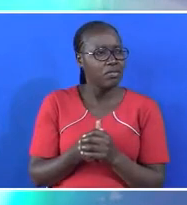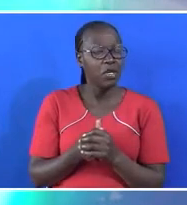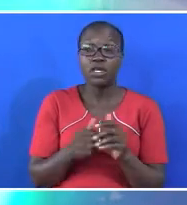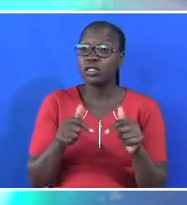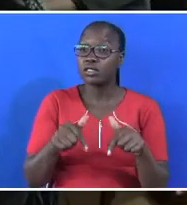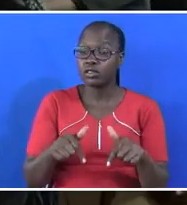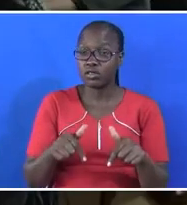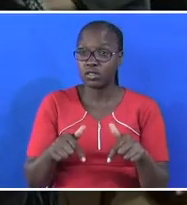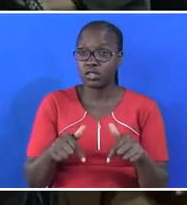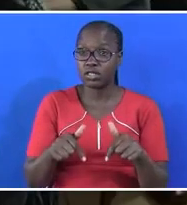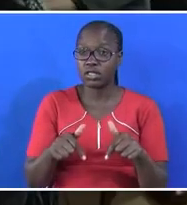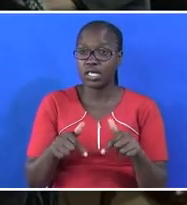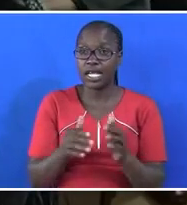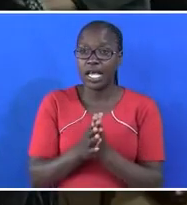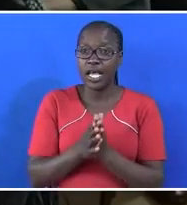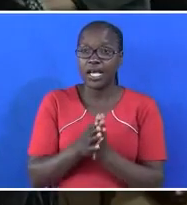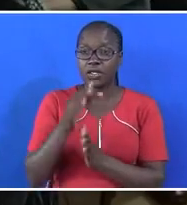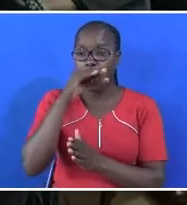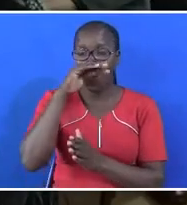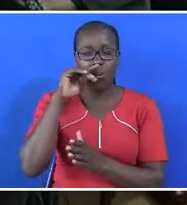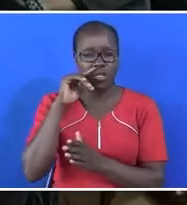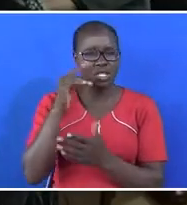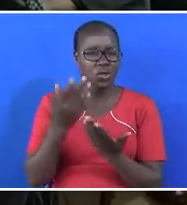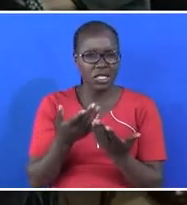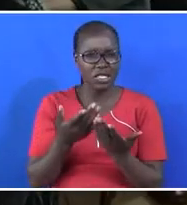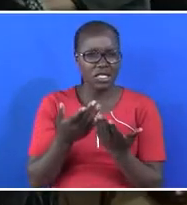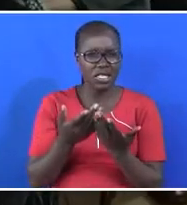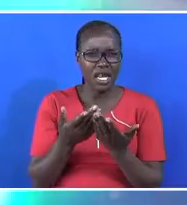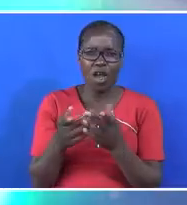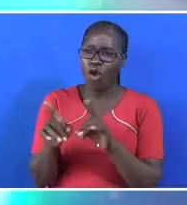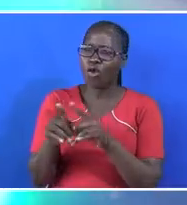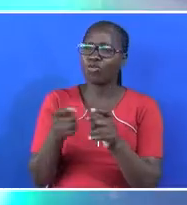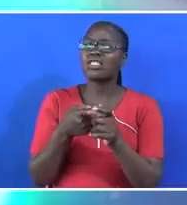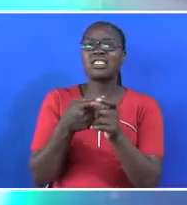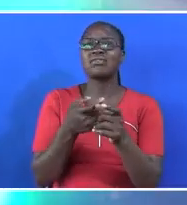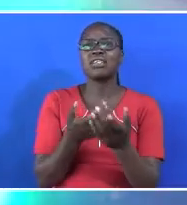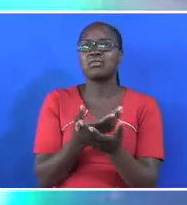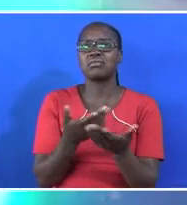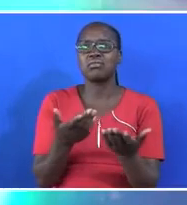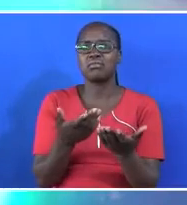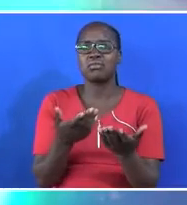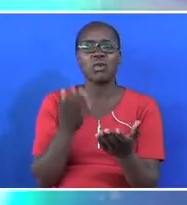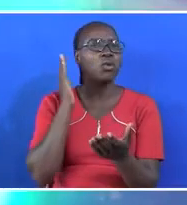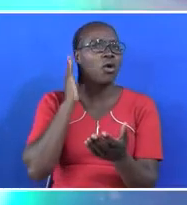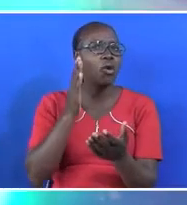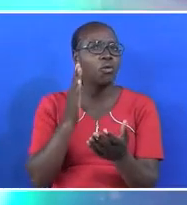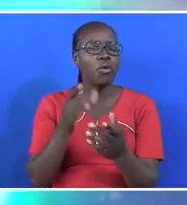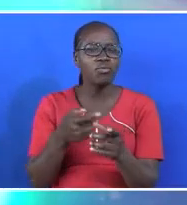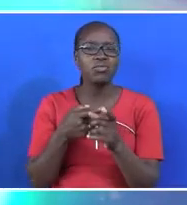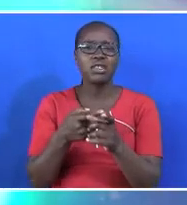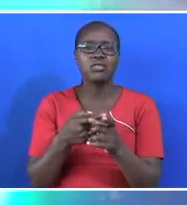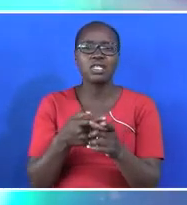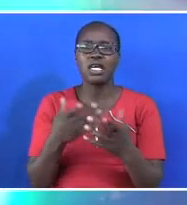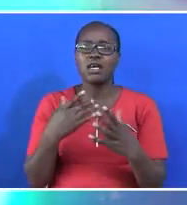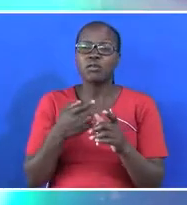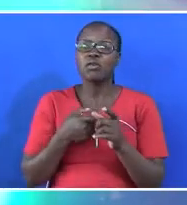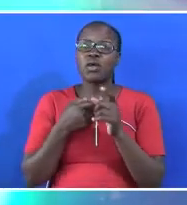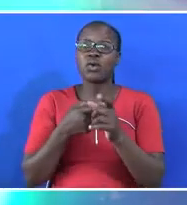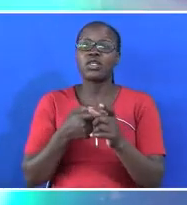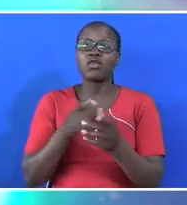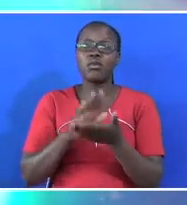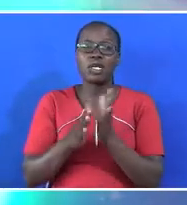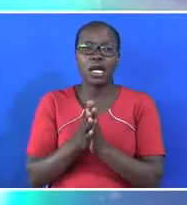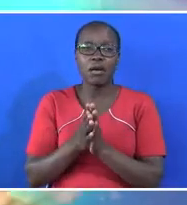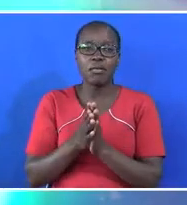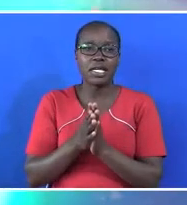Today, homosexuality is almost gifted. And people are rewarded for being